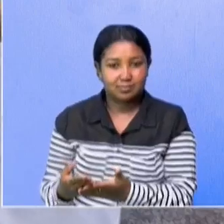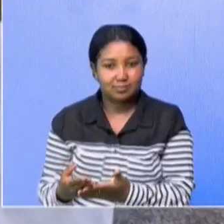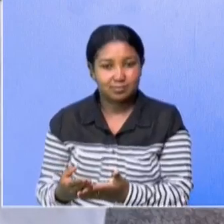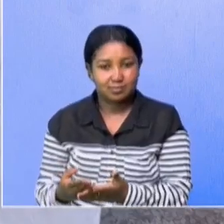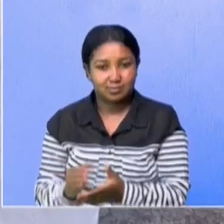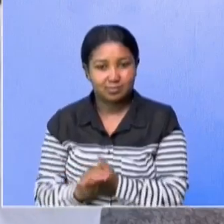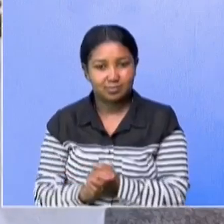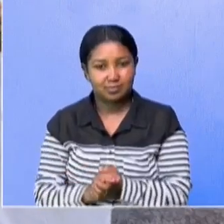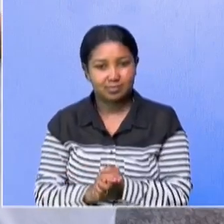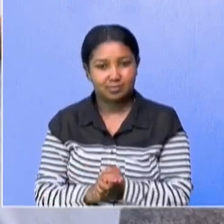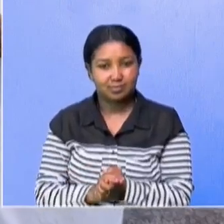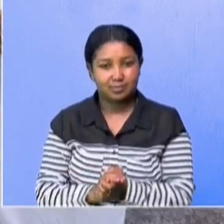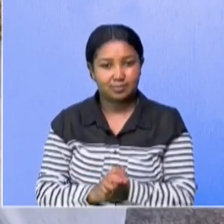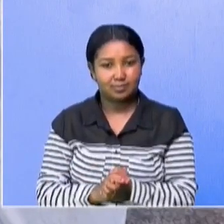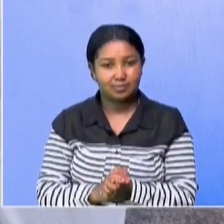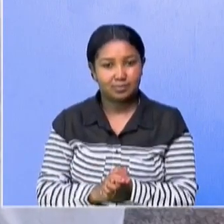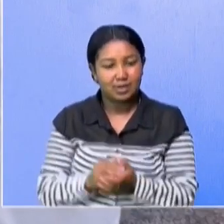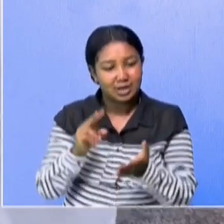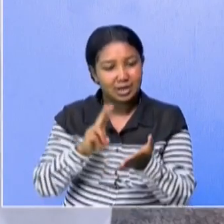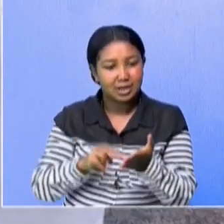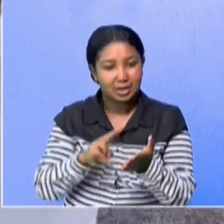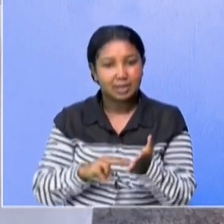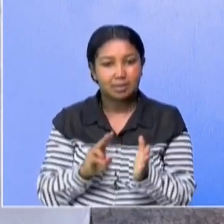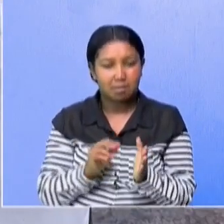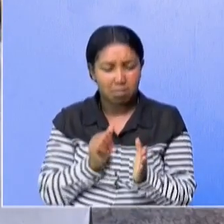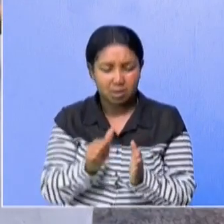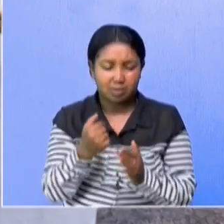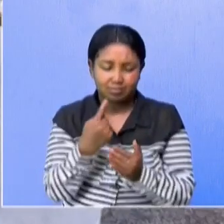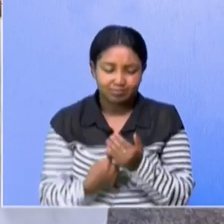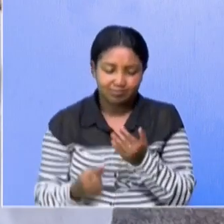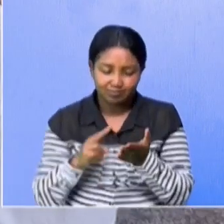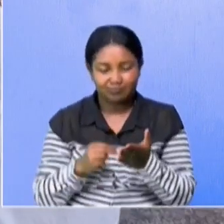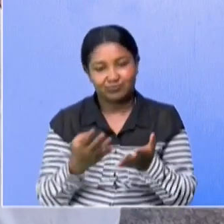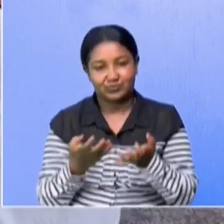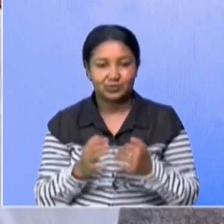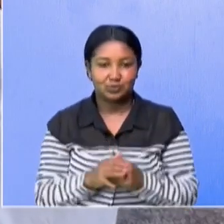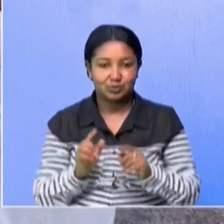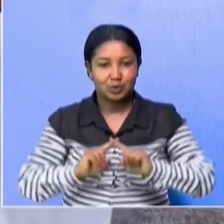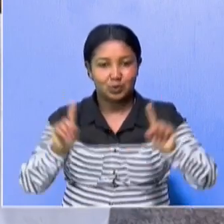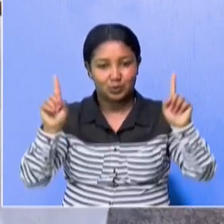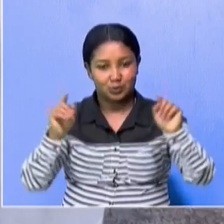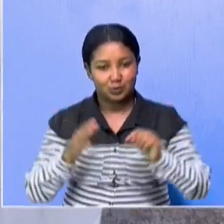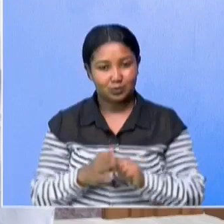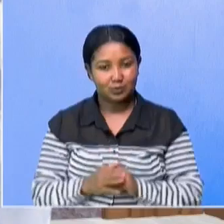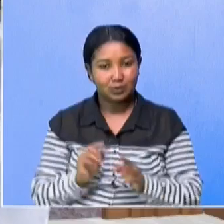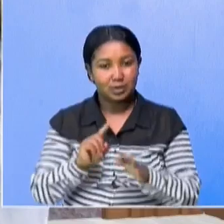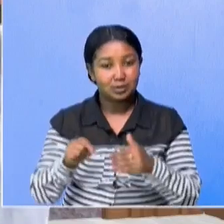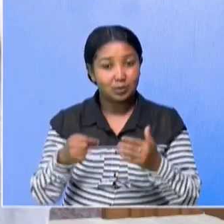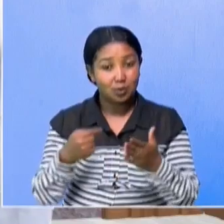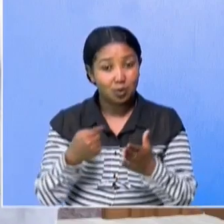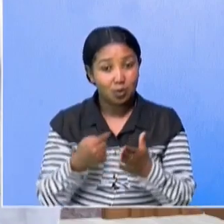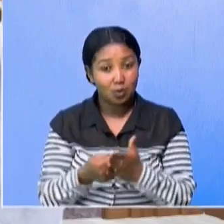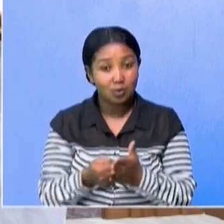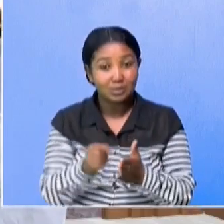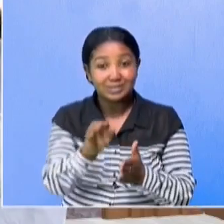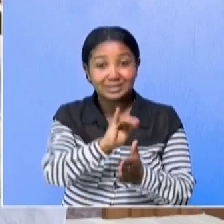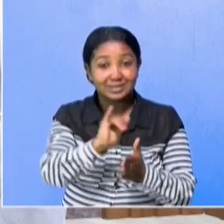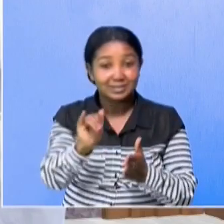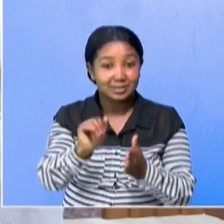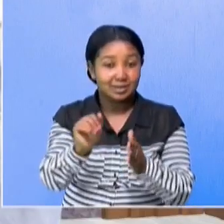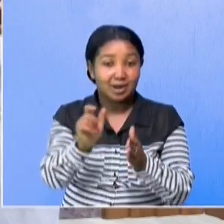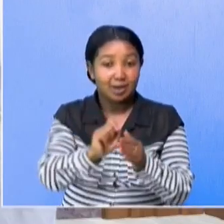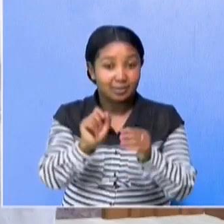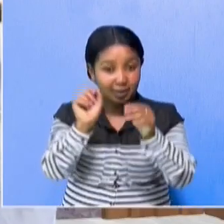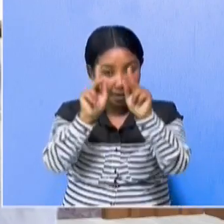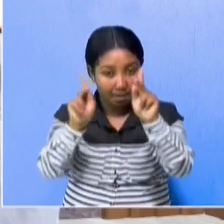themselves alone, reading by themselves. So while you are writing this kind of paragraph, oh,